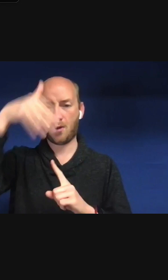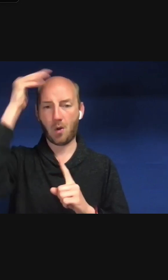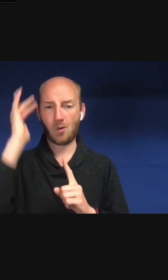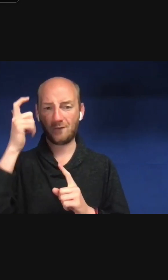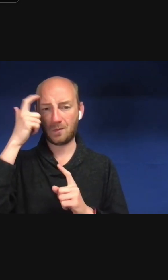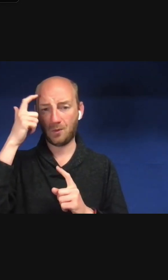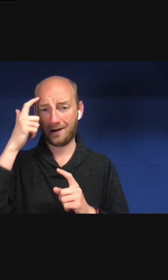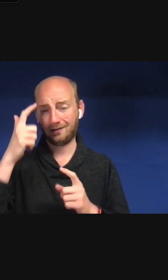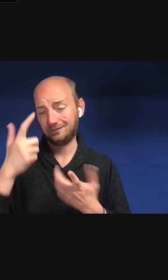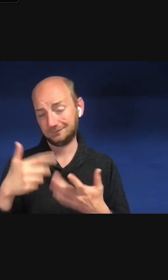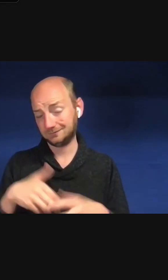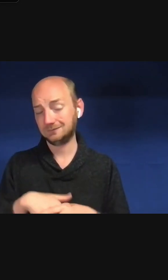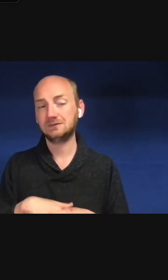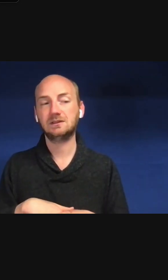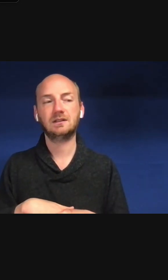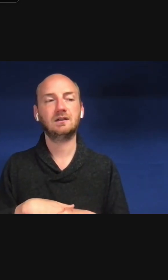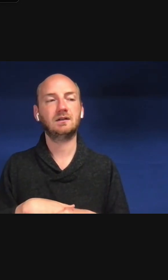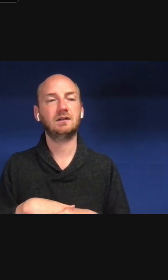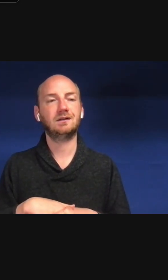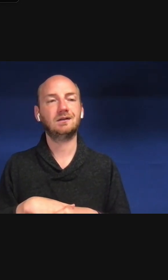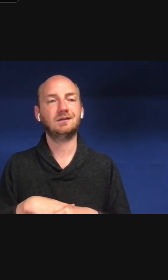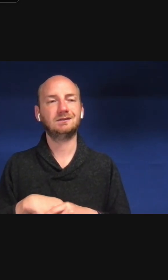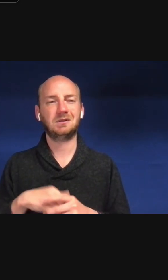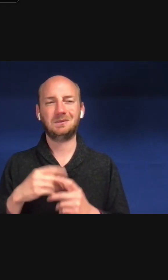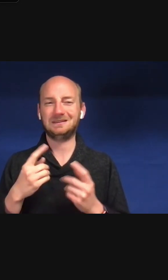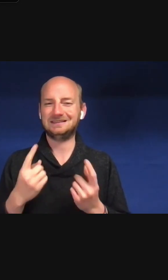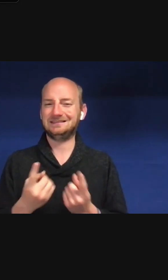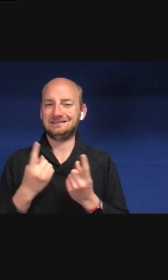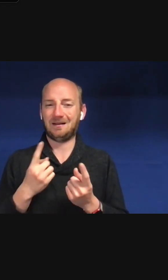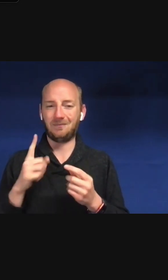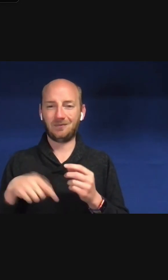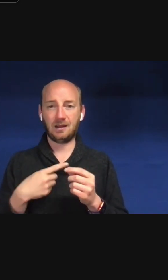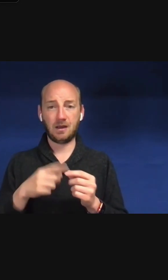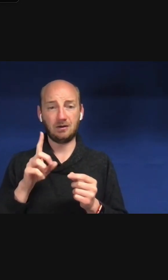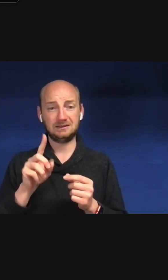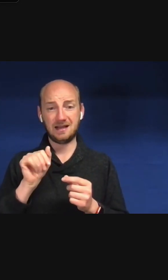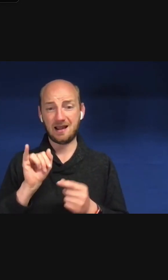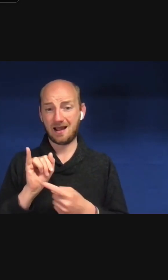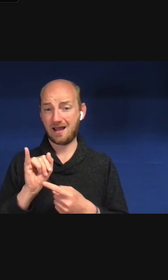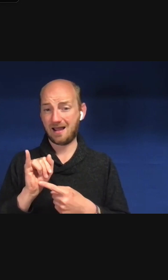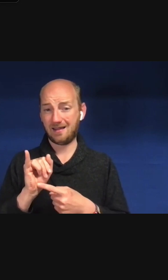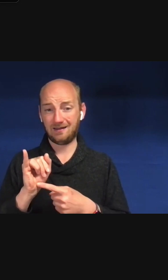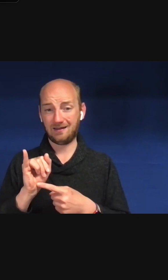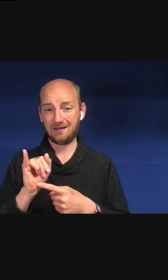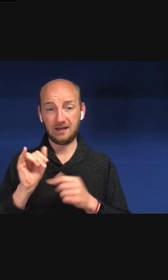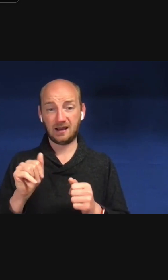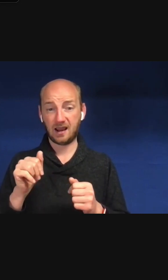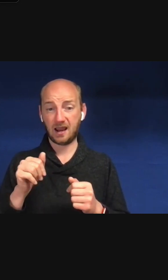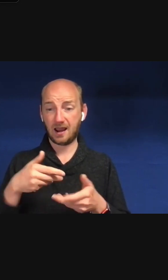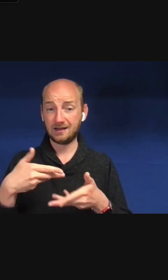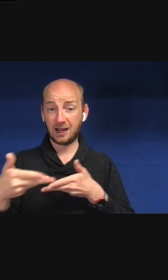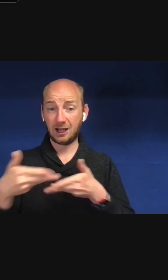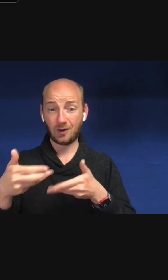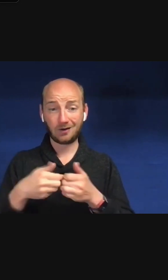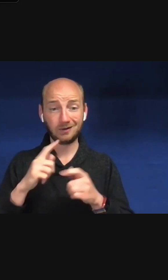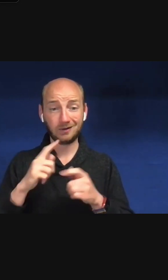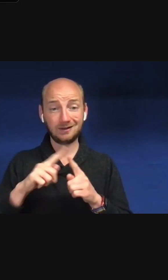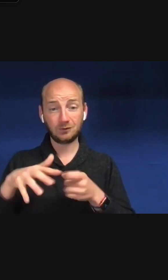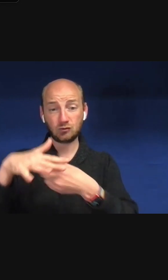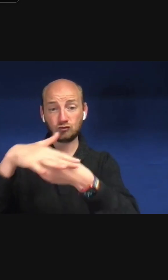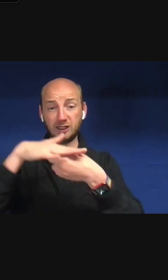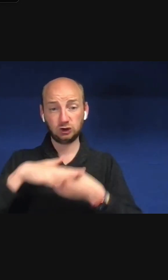points in time. So there's something about its ability to interact with multiple brain regions that I think really facilitates